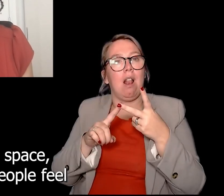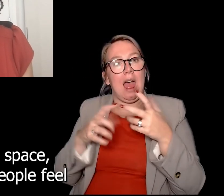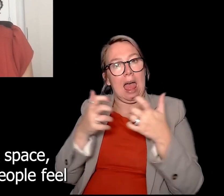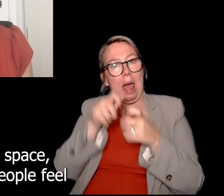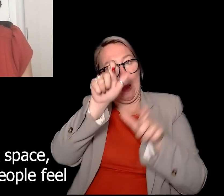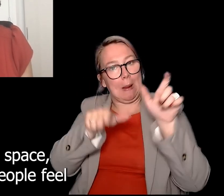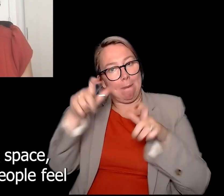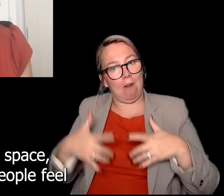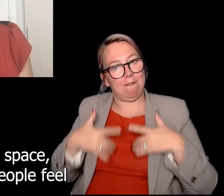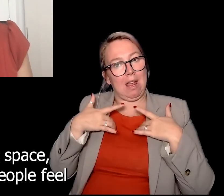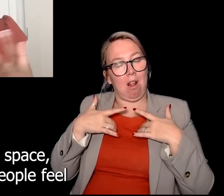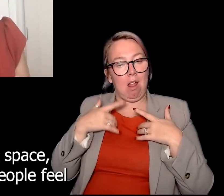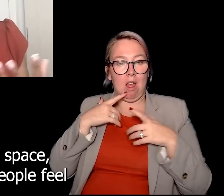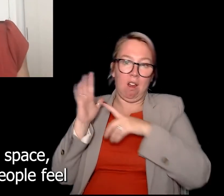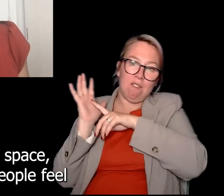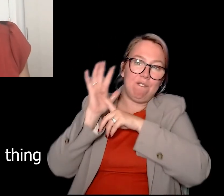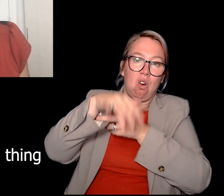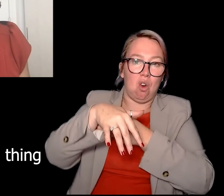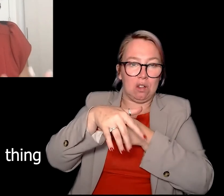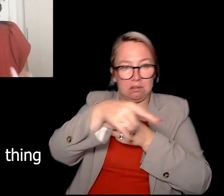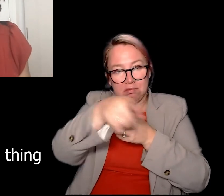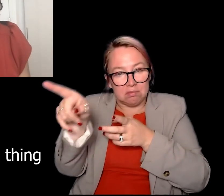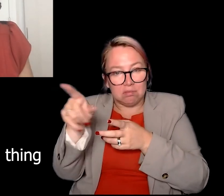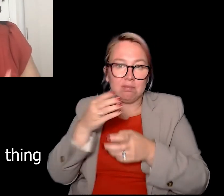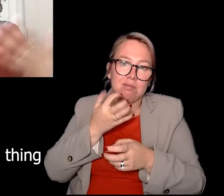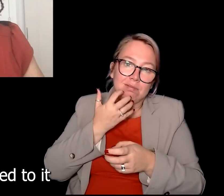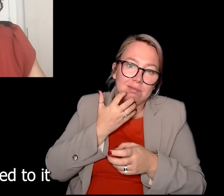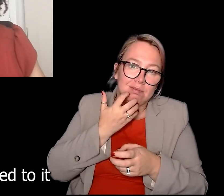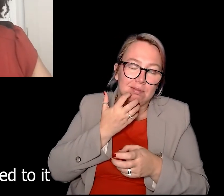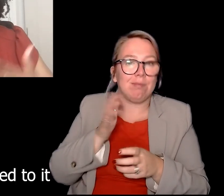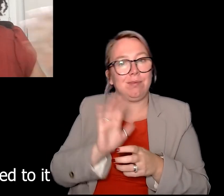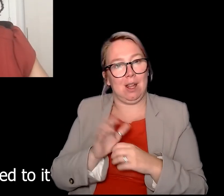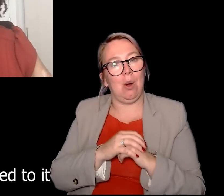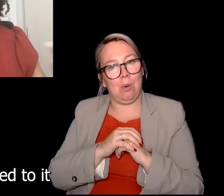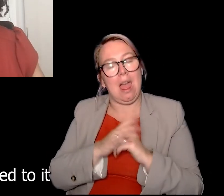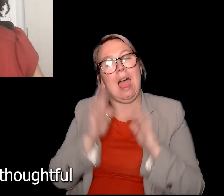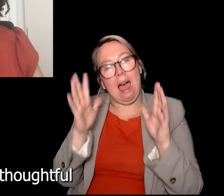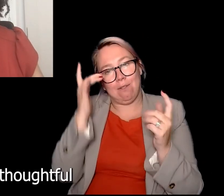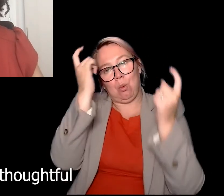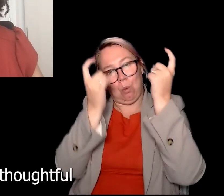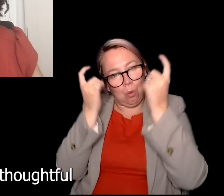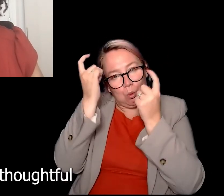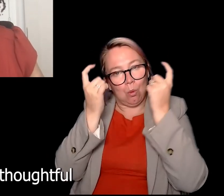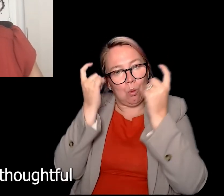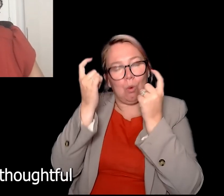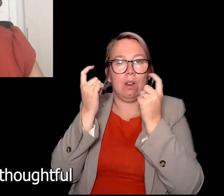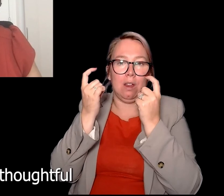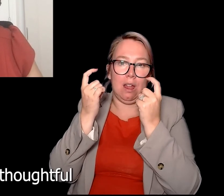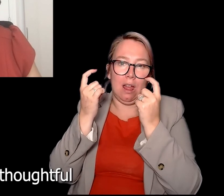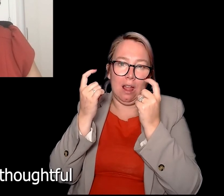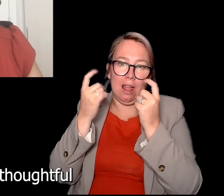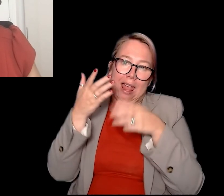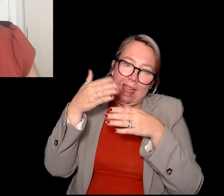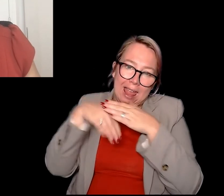in that space, being thoughtful about how people feel and react, like this is not a thing where we can just put it out there and hope people will get used to it over time. It's something that we